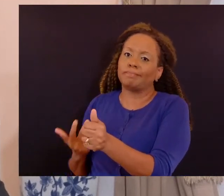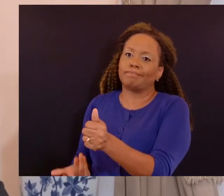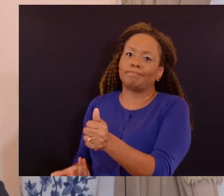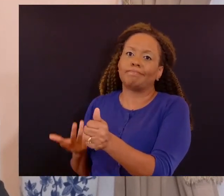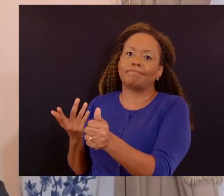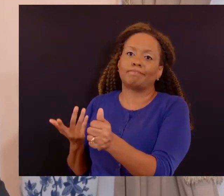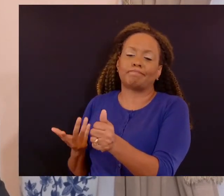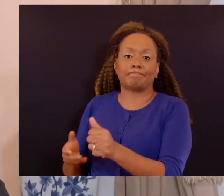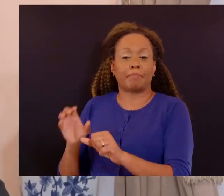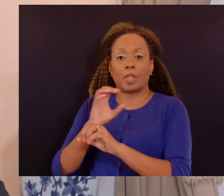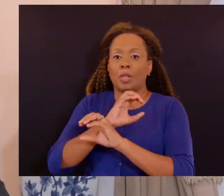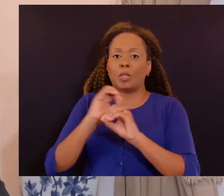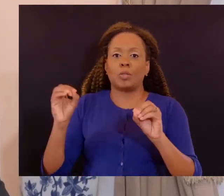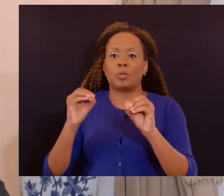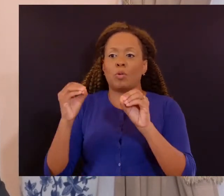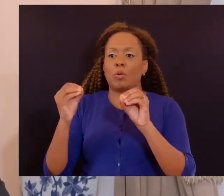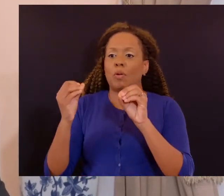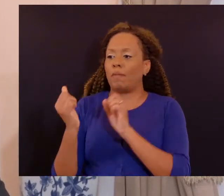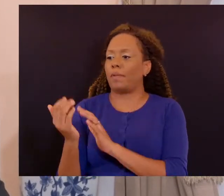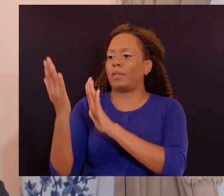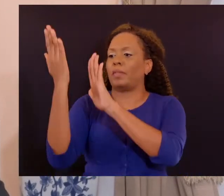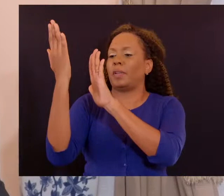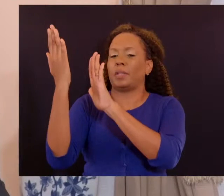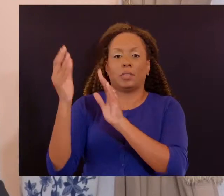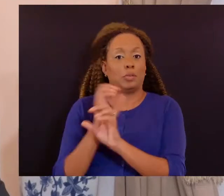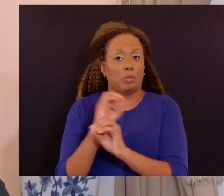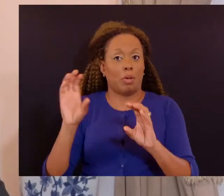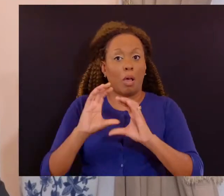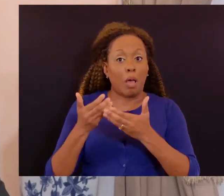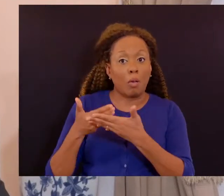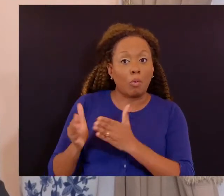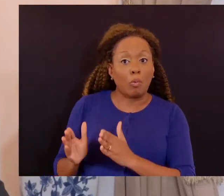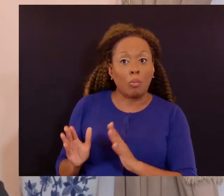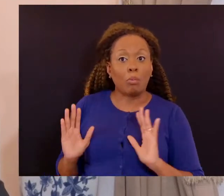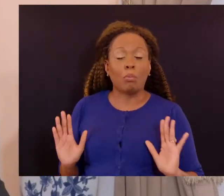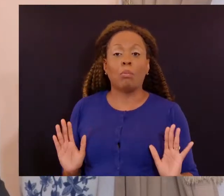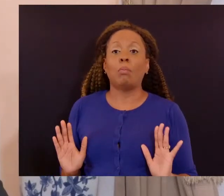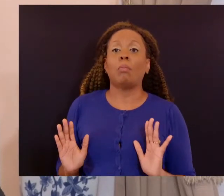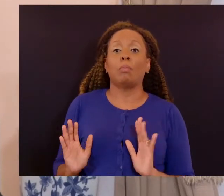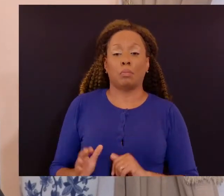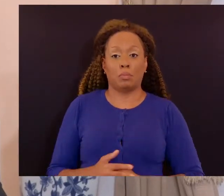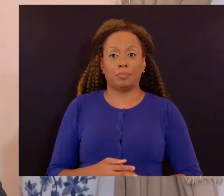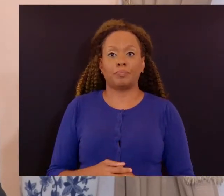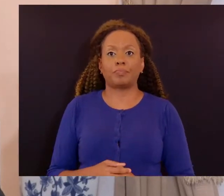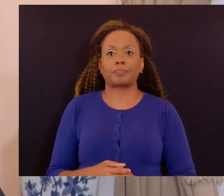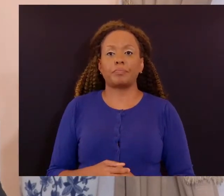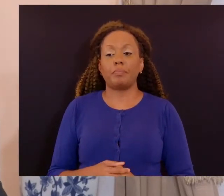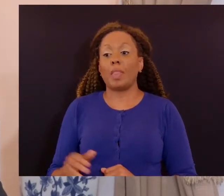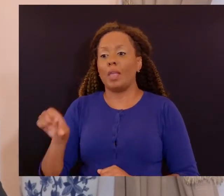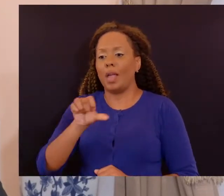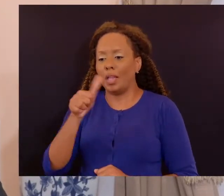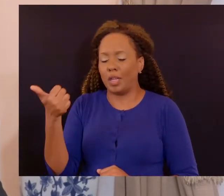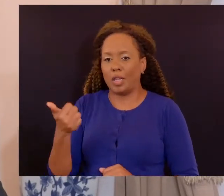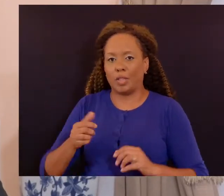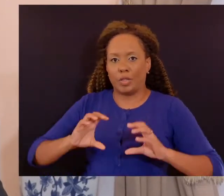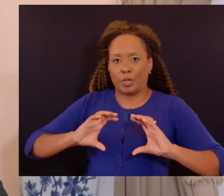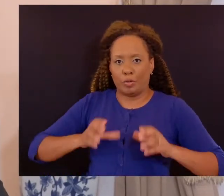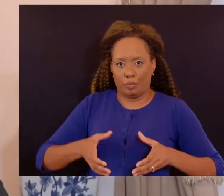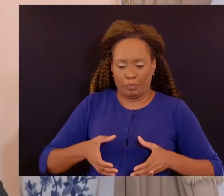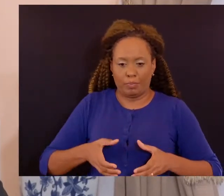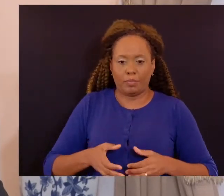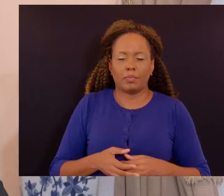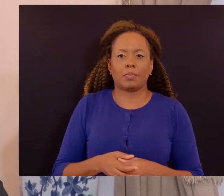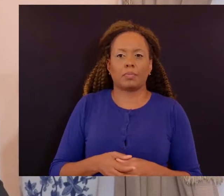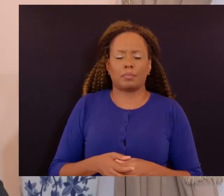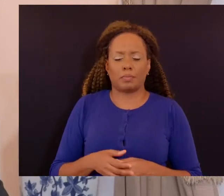and the reinforcement that our teachers are able to give them in the classroom environment. And then we have another group, which for me is perhaps the